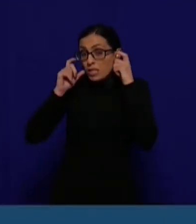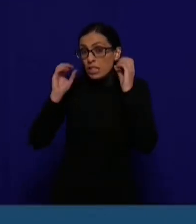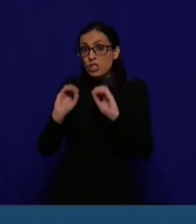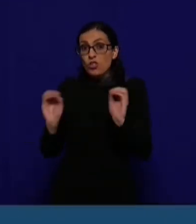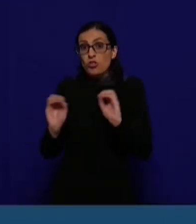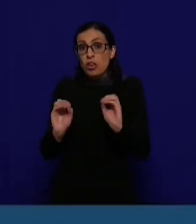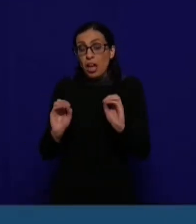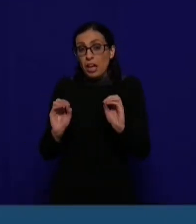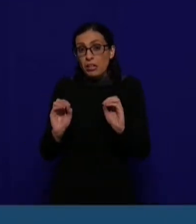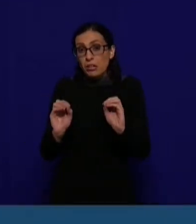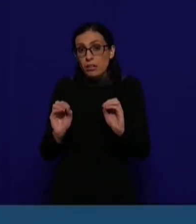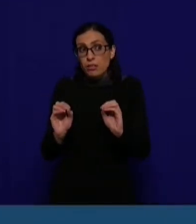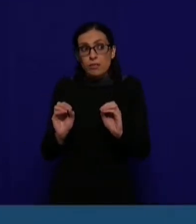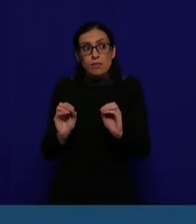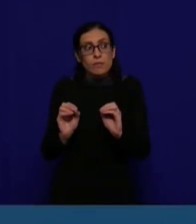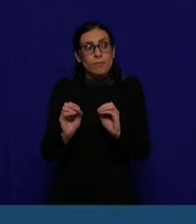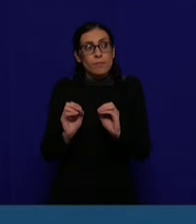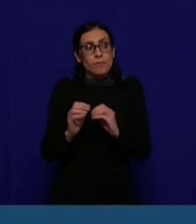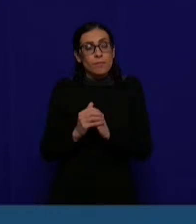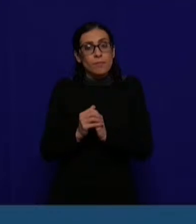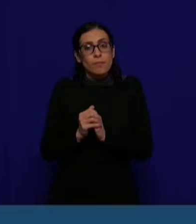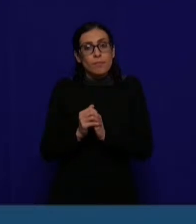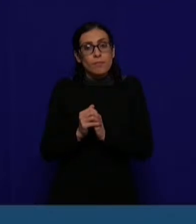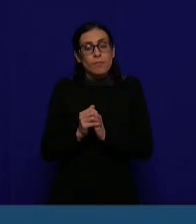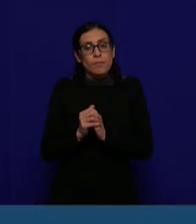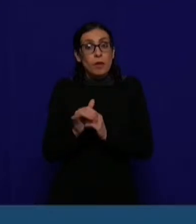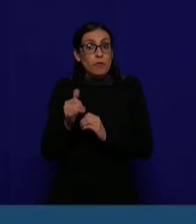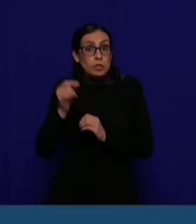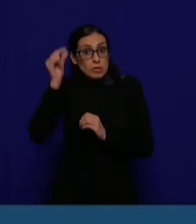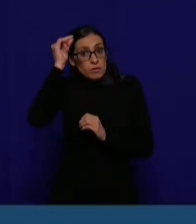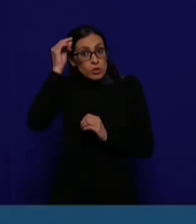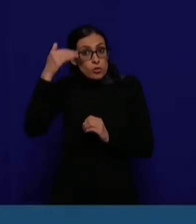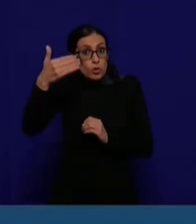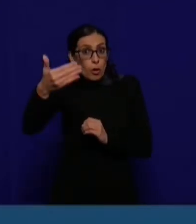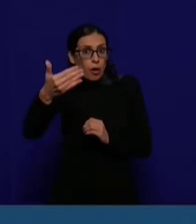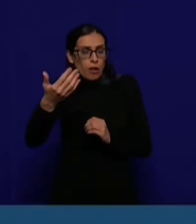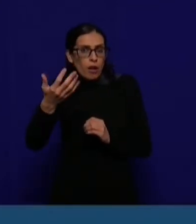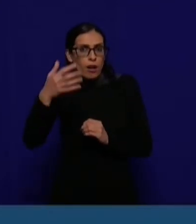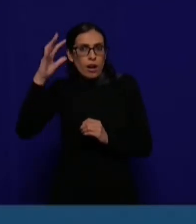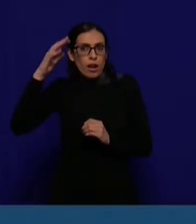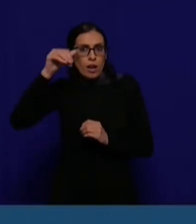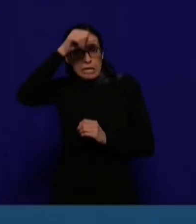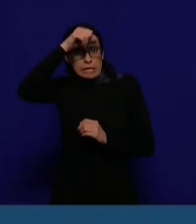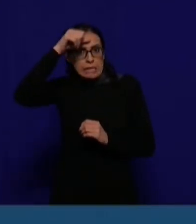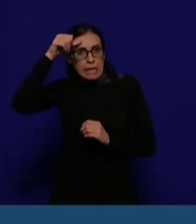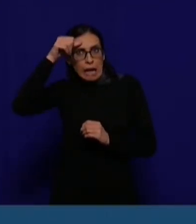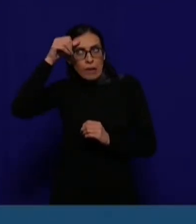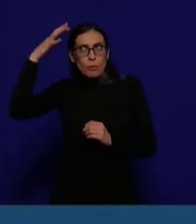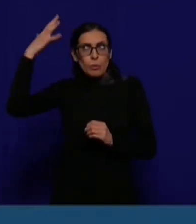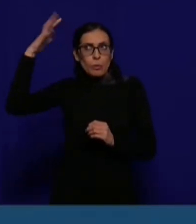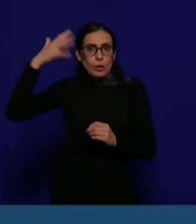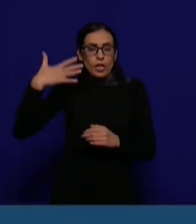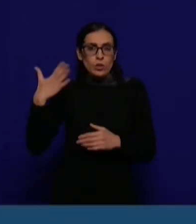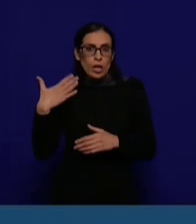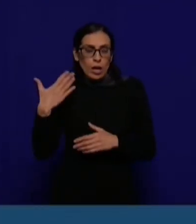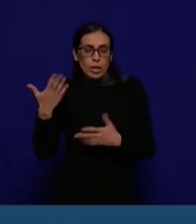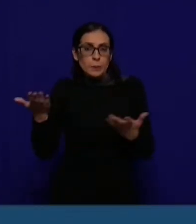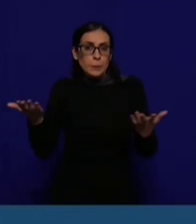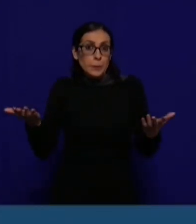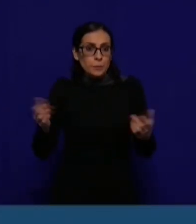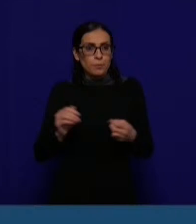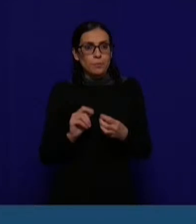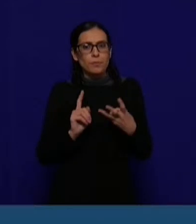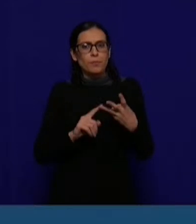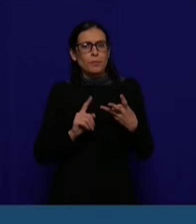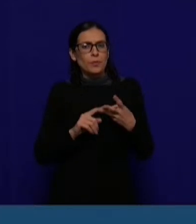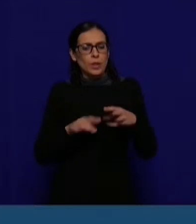anke vista li ftit xhur oħra se jkollna s-sajf qiegħed magħna. U rigward is-sitwazzjoni